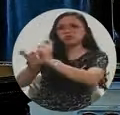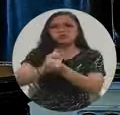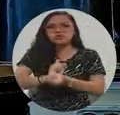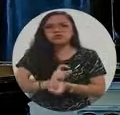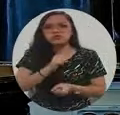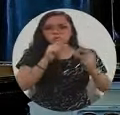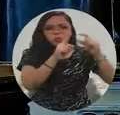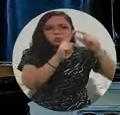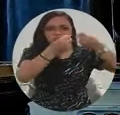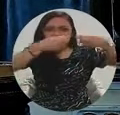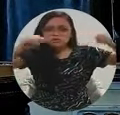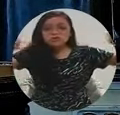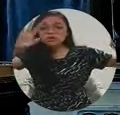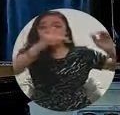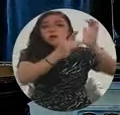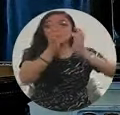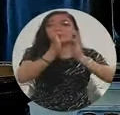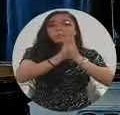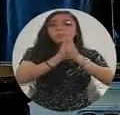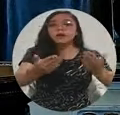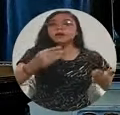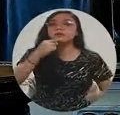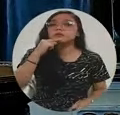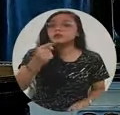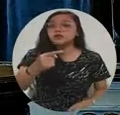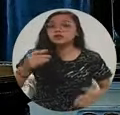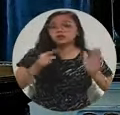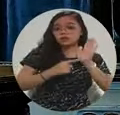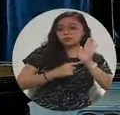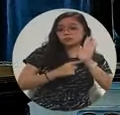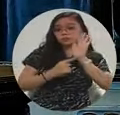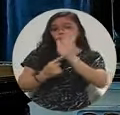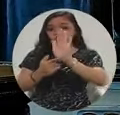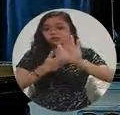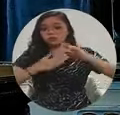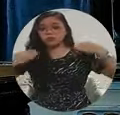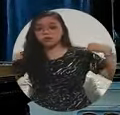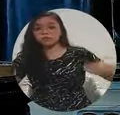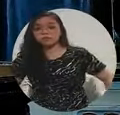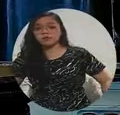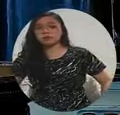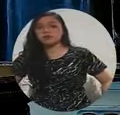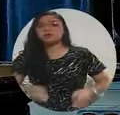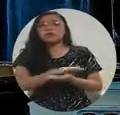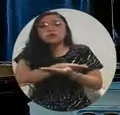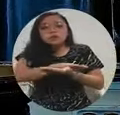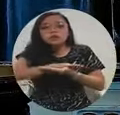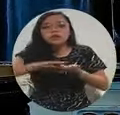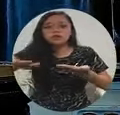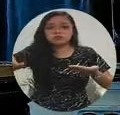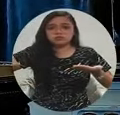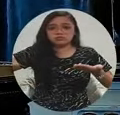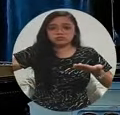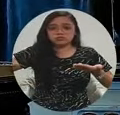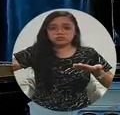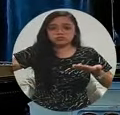So the Bible says, present your bodies a living sacrifice, wholly acceptable unto God, which is your reasonable service.